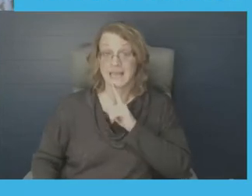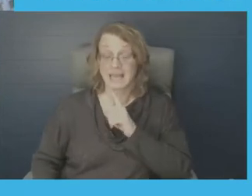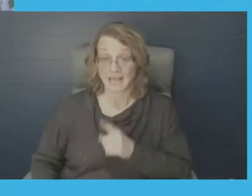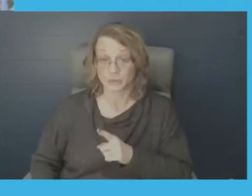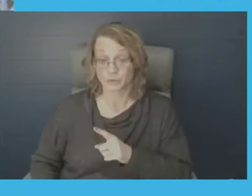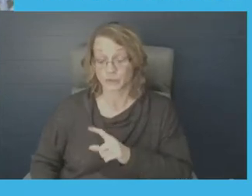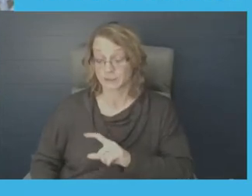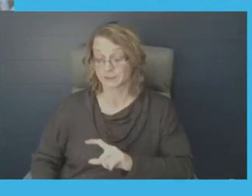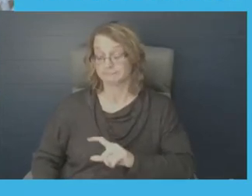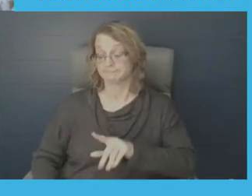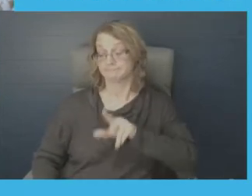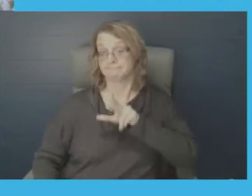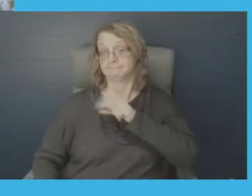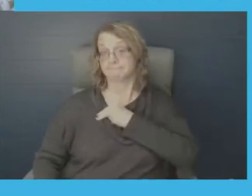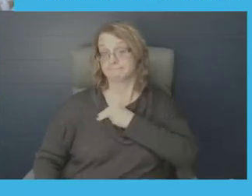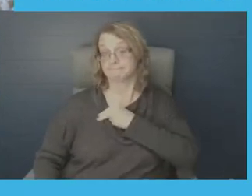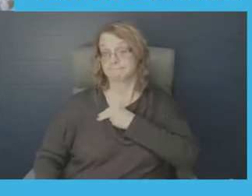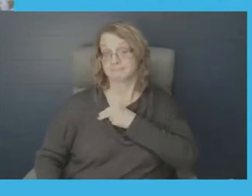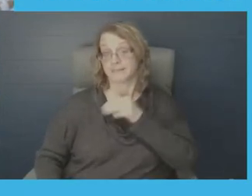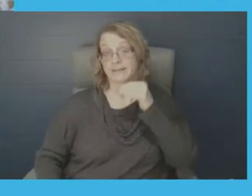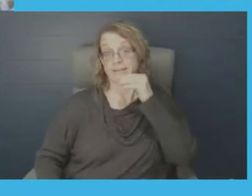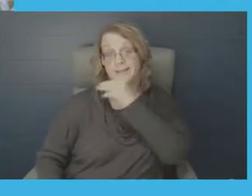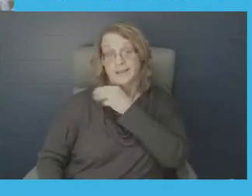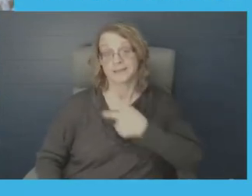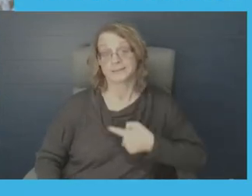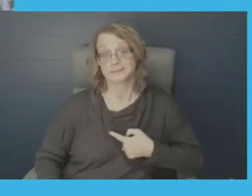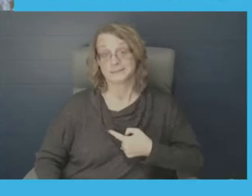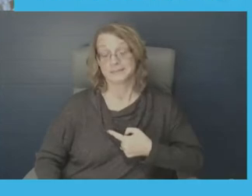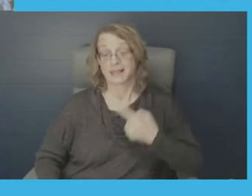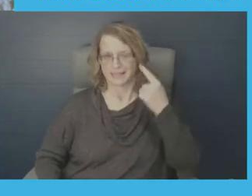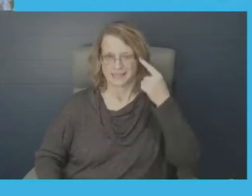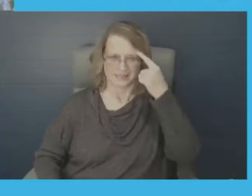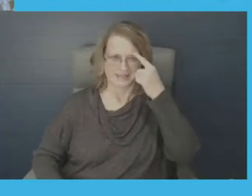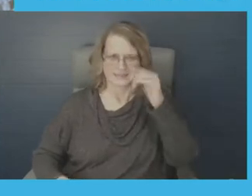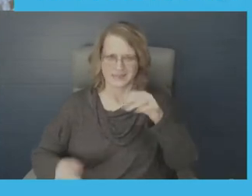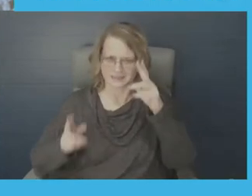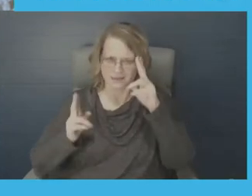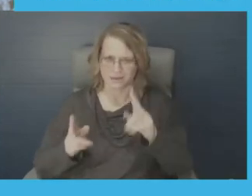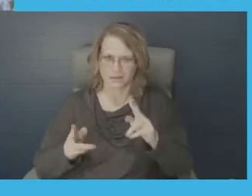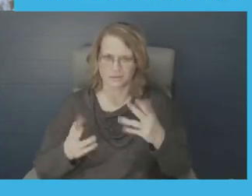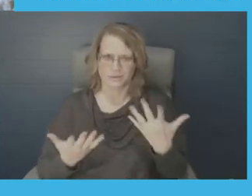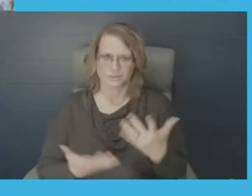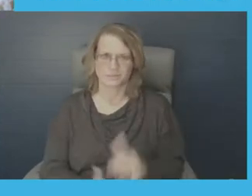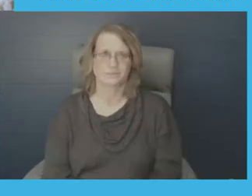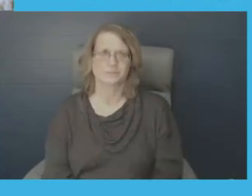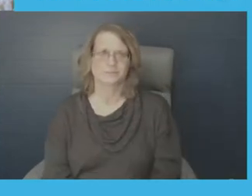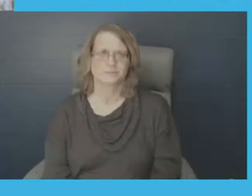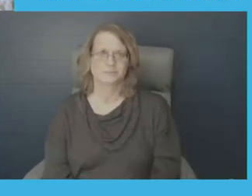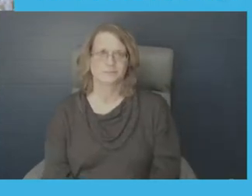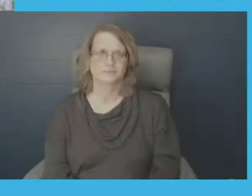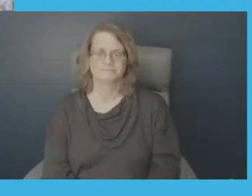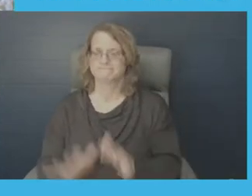wears his lies quite literally as a badge of honor.